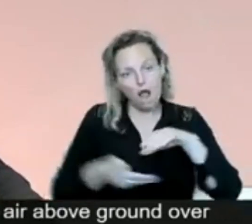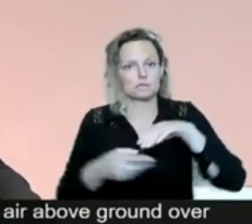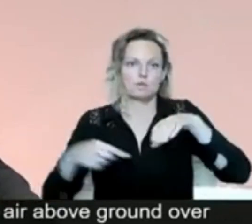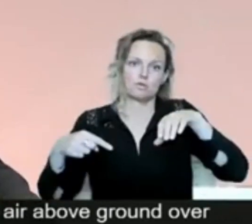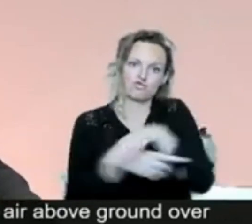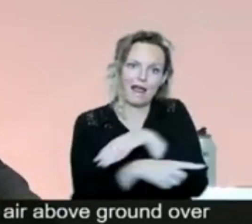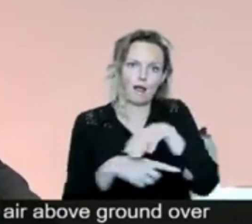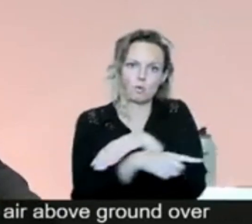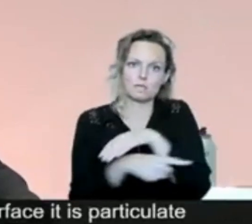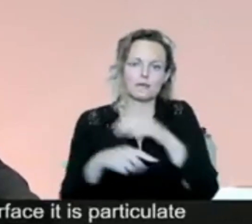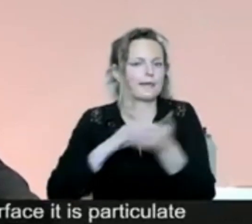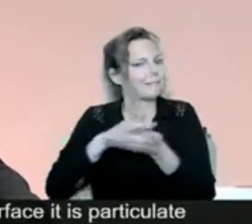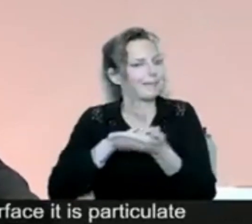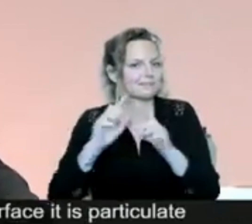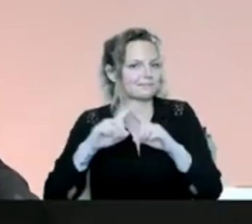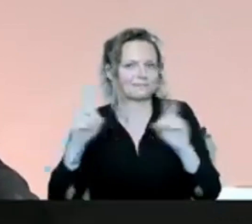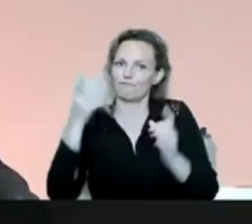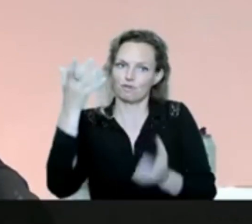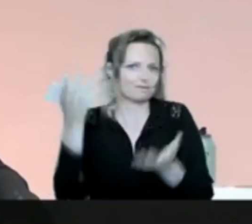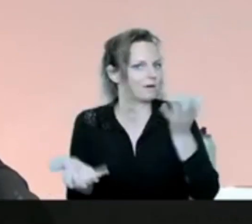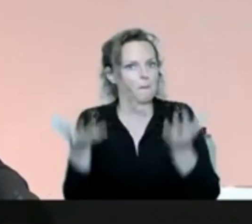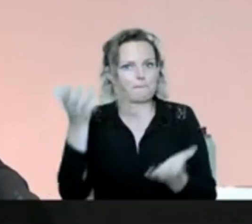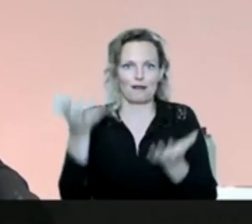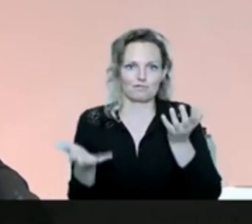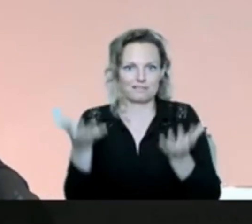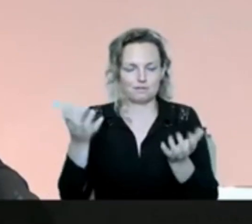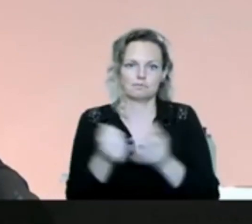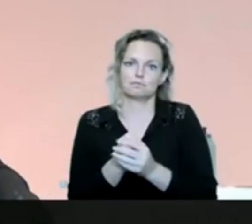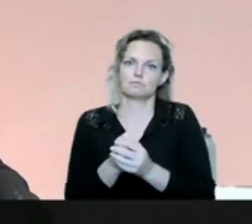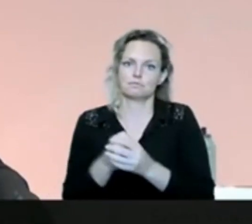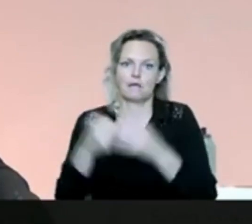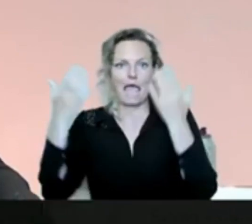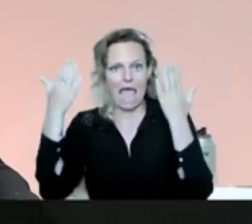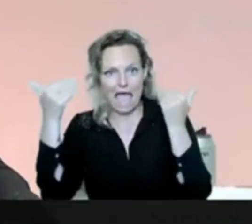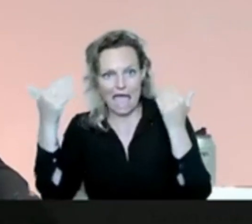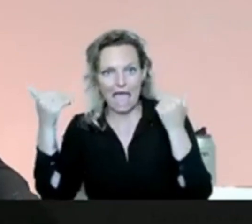when we make these points. So just to give an example of the apples versus watermelons, is